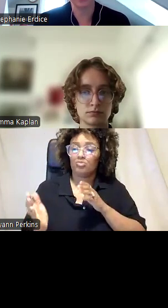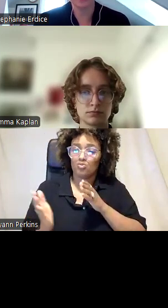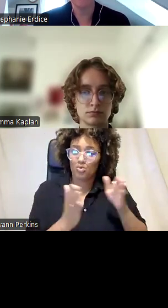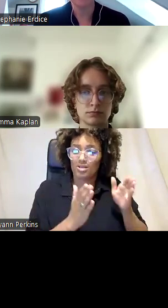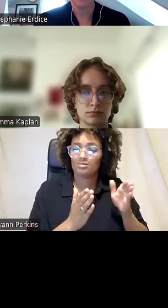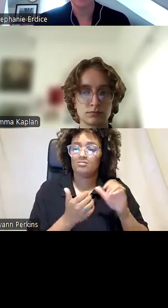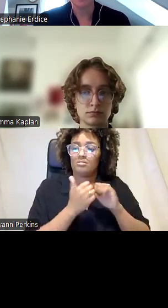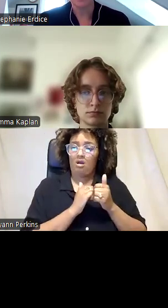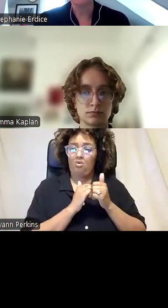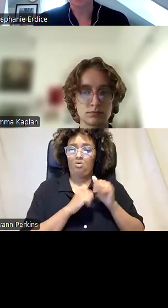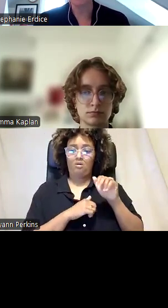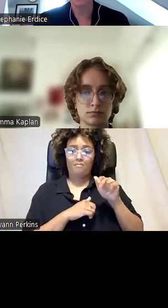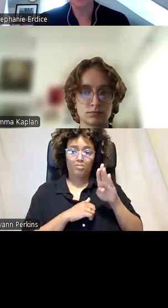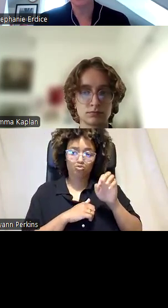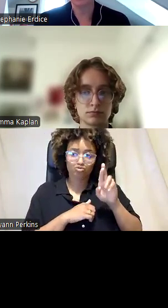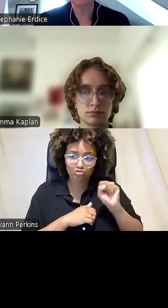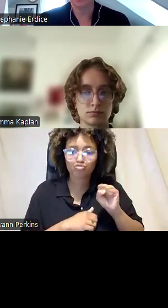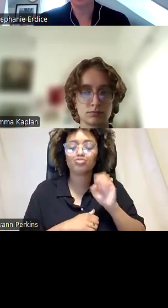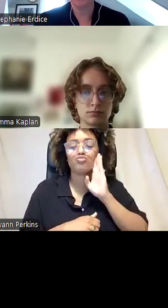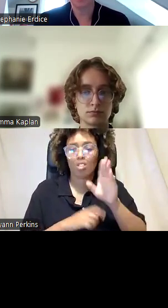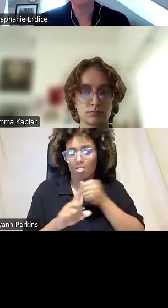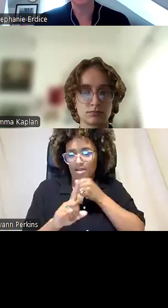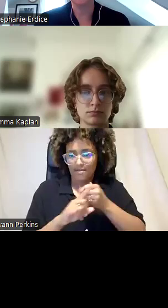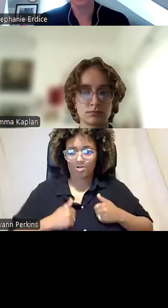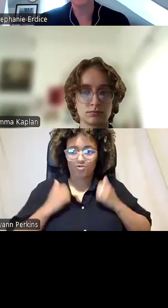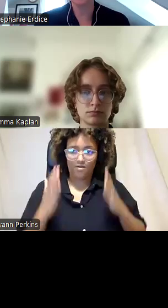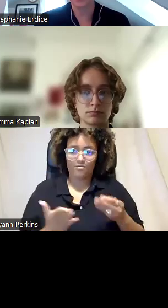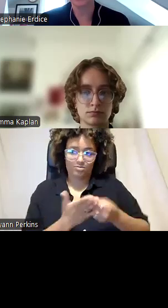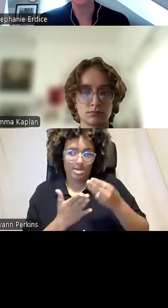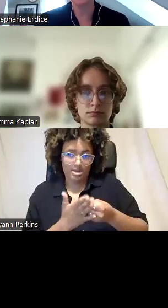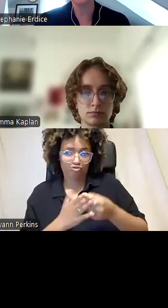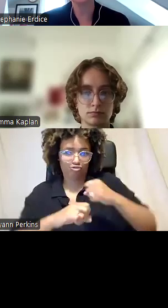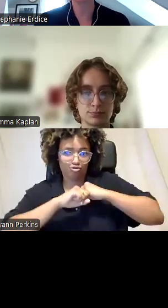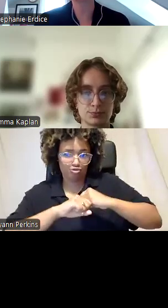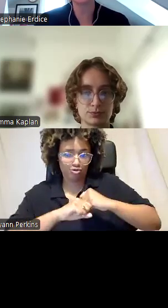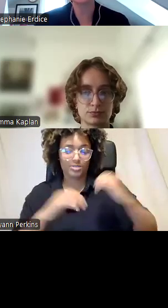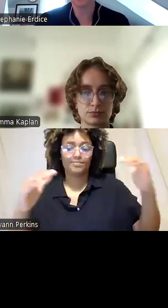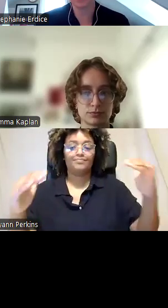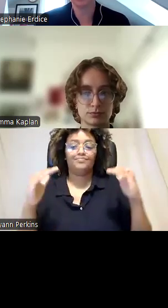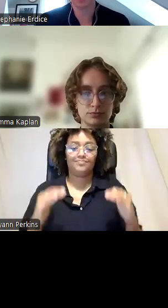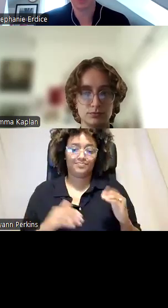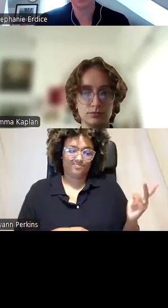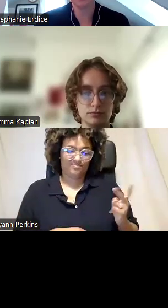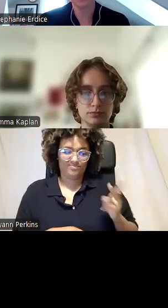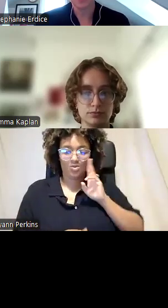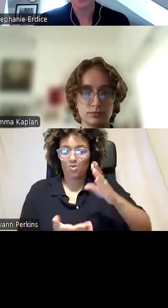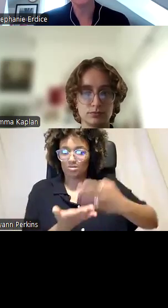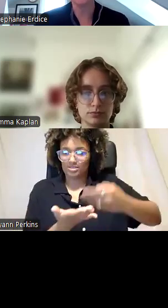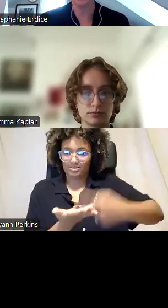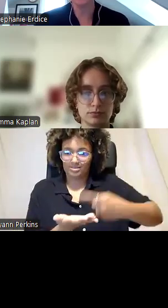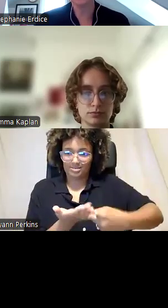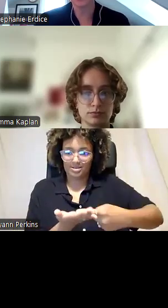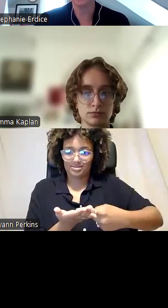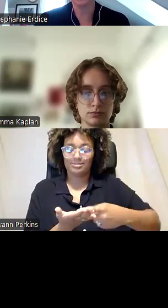financial security. And then Anna and Emma are going to talk about developing strategies for discussing money with clients